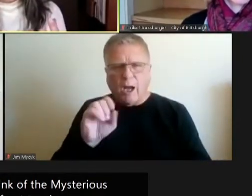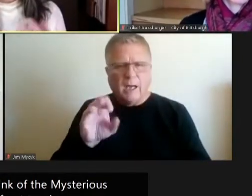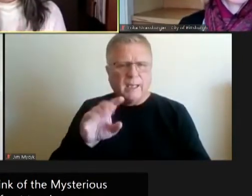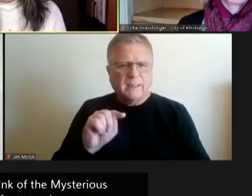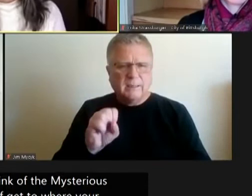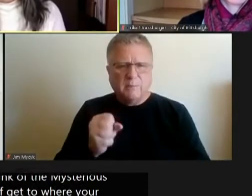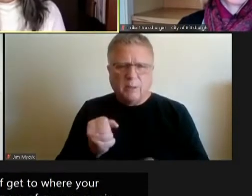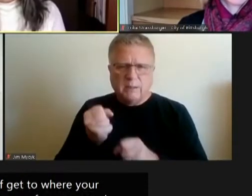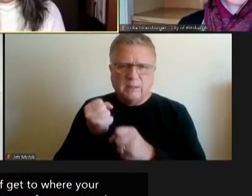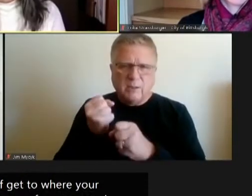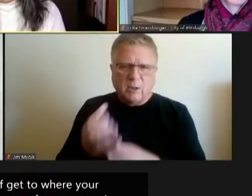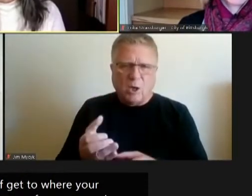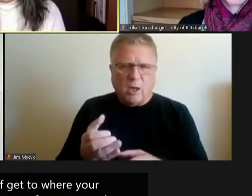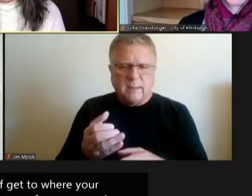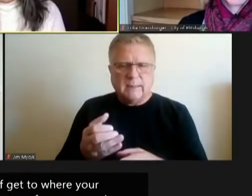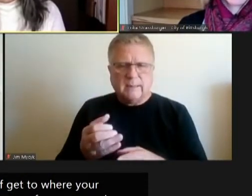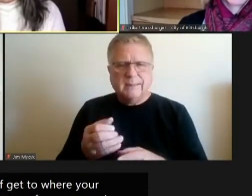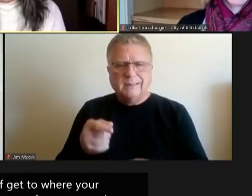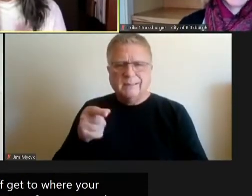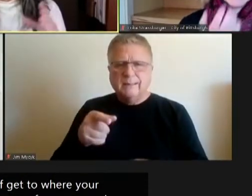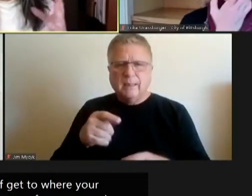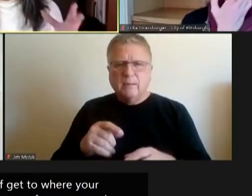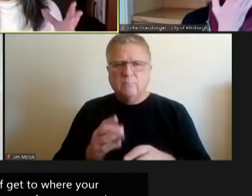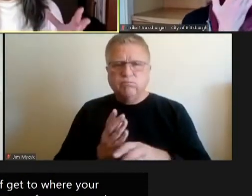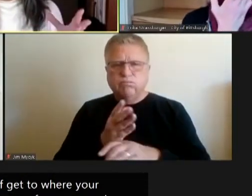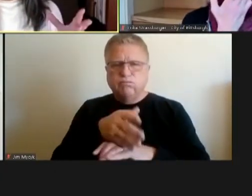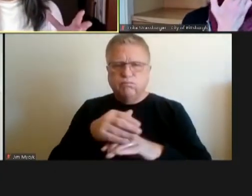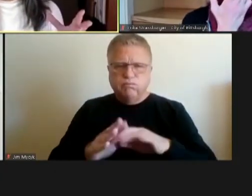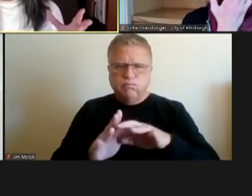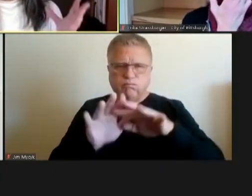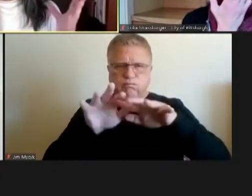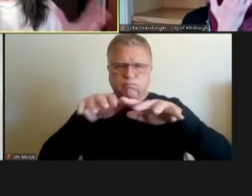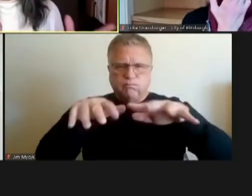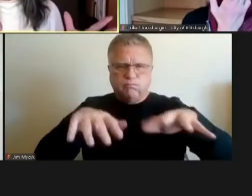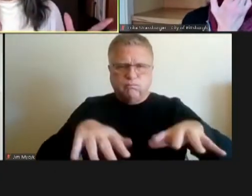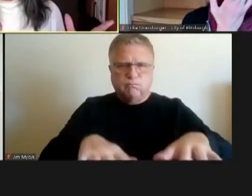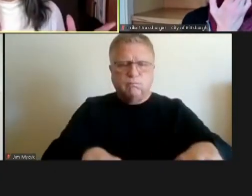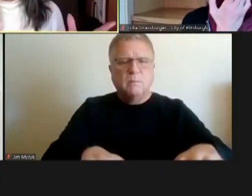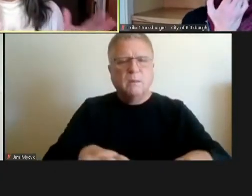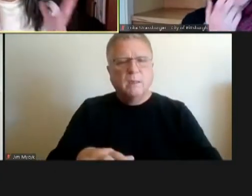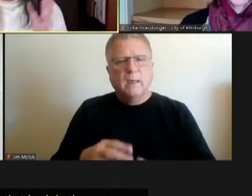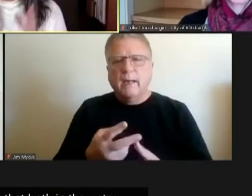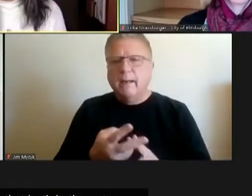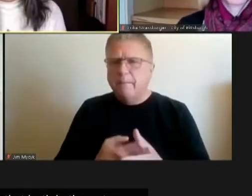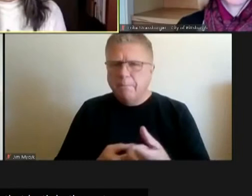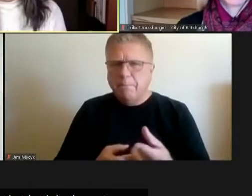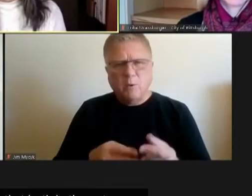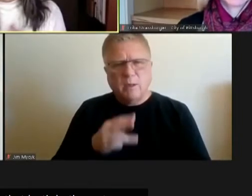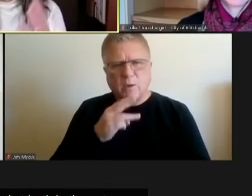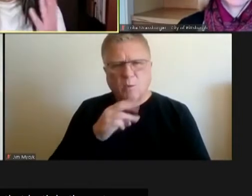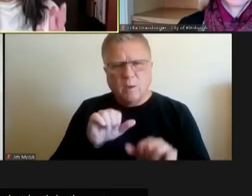the places that are causing overflow. And then and a reminder that both in the water systems and in the stormwater systems, you know, for the